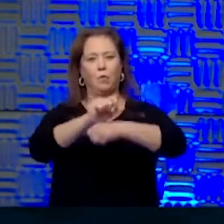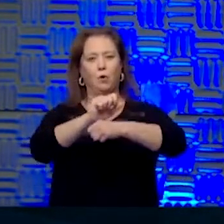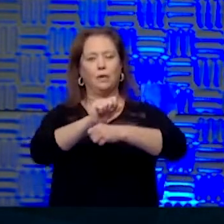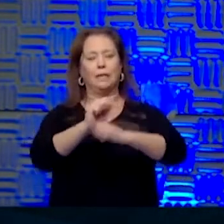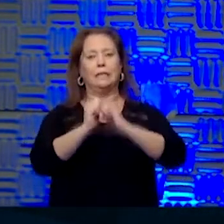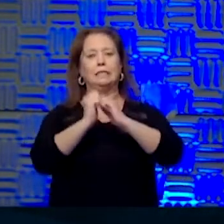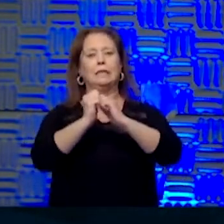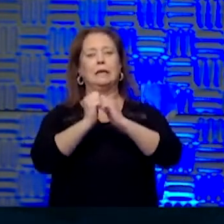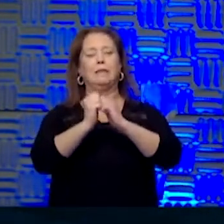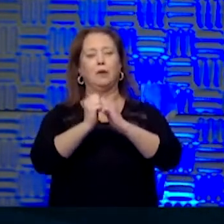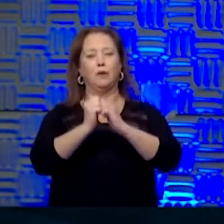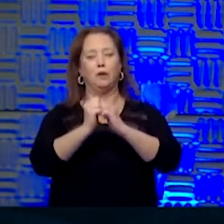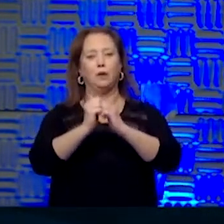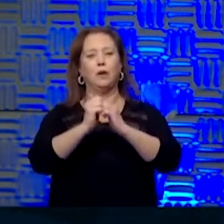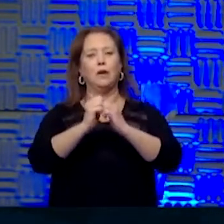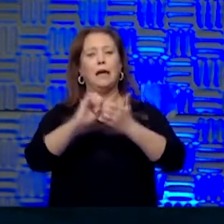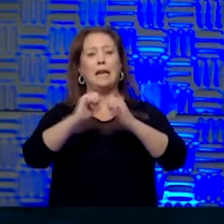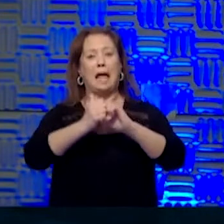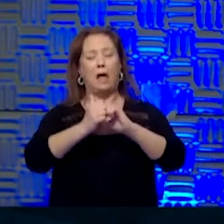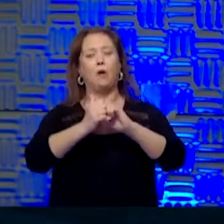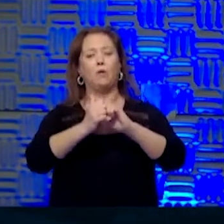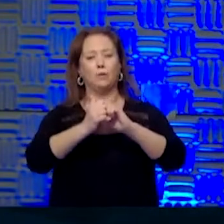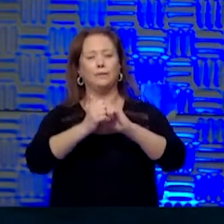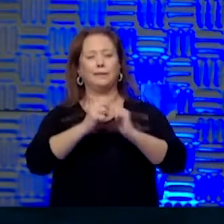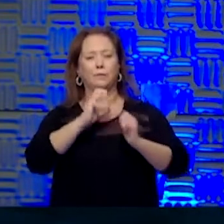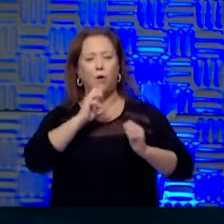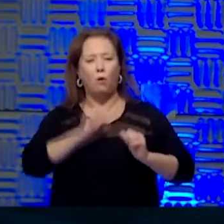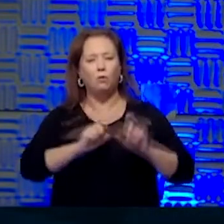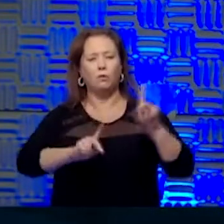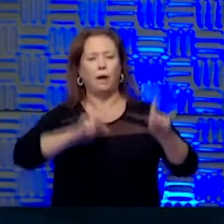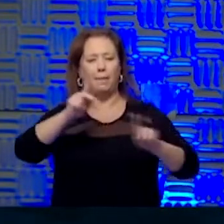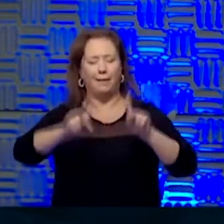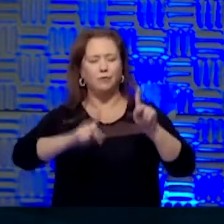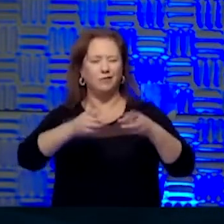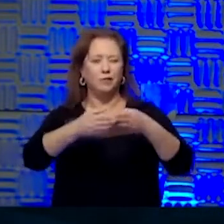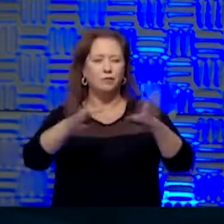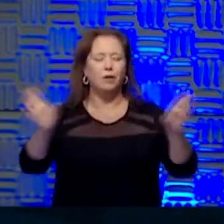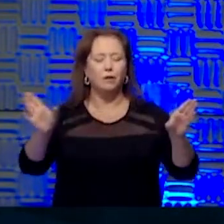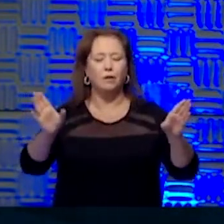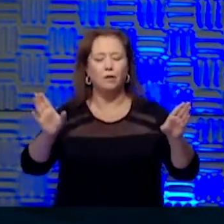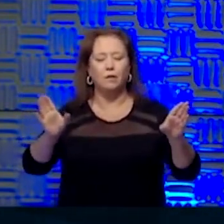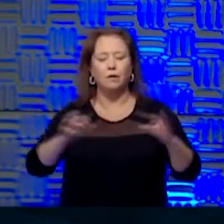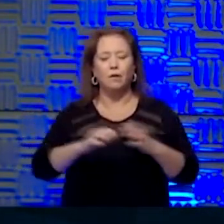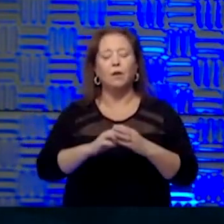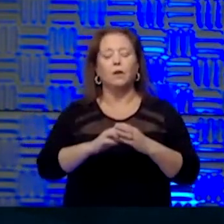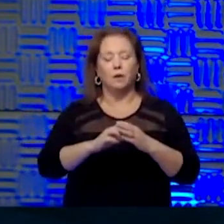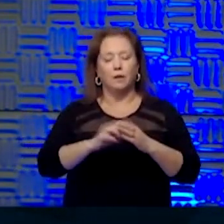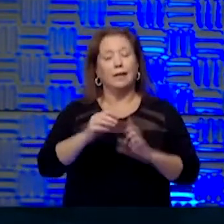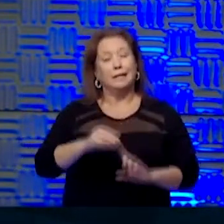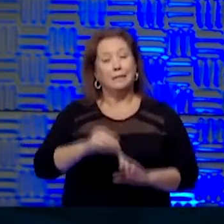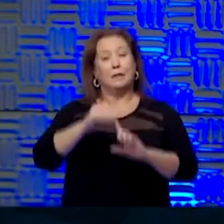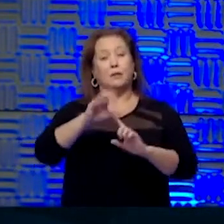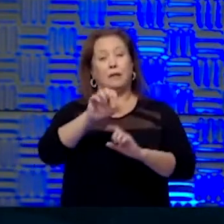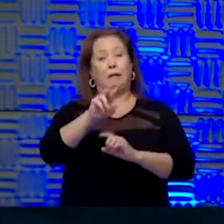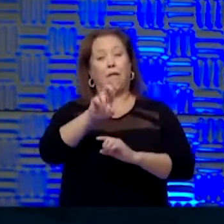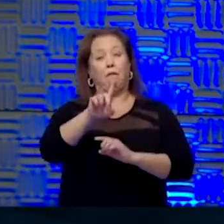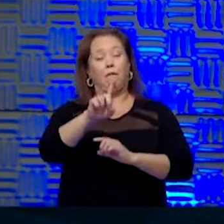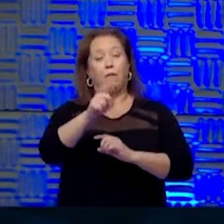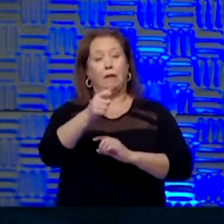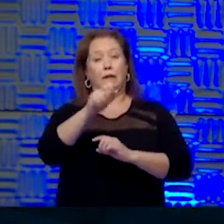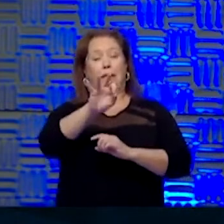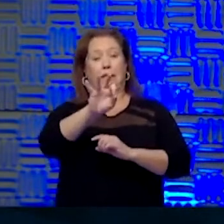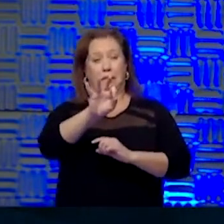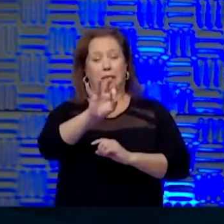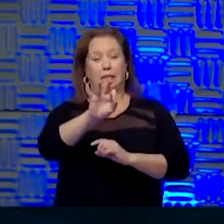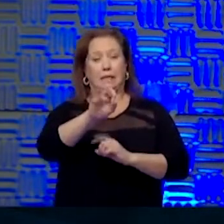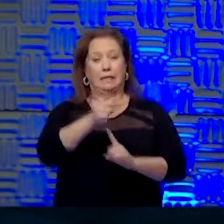try to deal with geriatric circumstances in the state generally, but particularly how the COVID-19 is